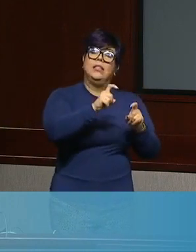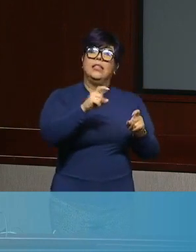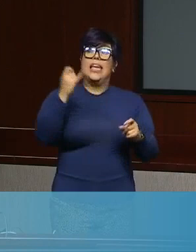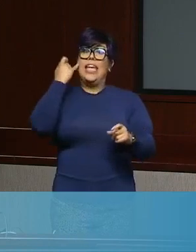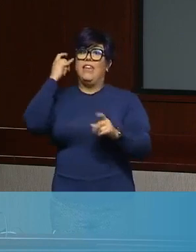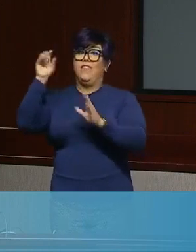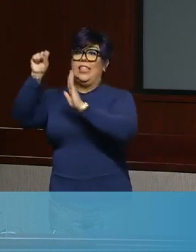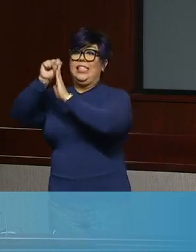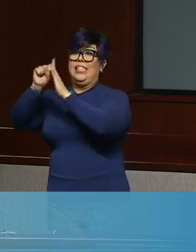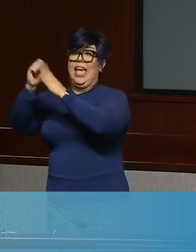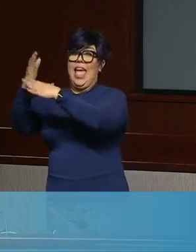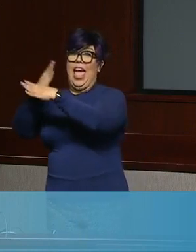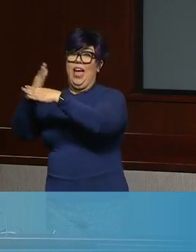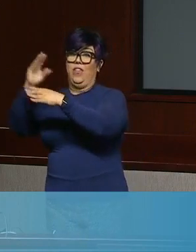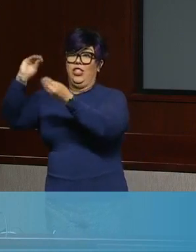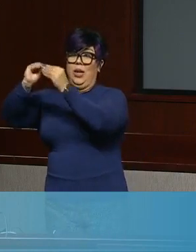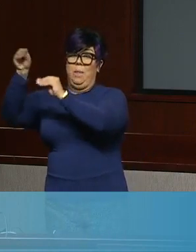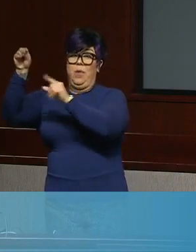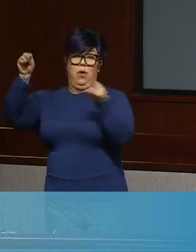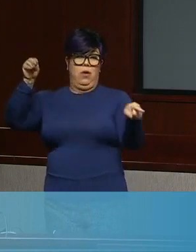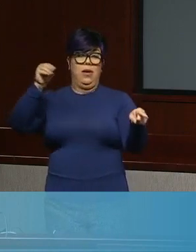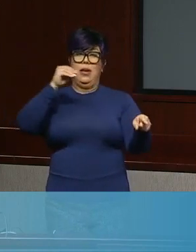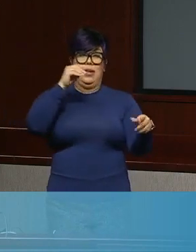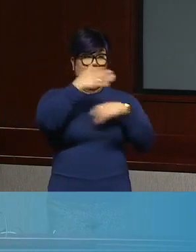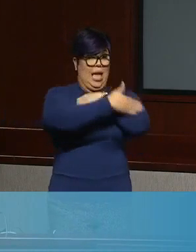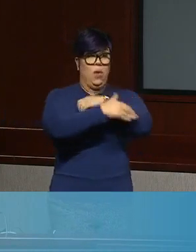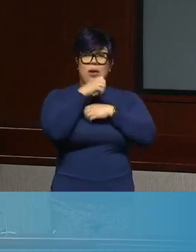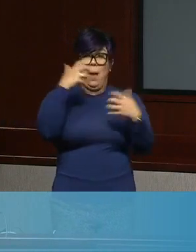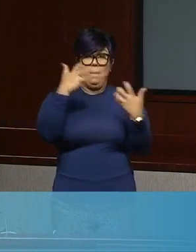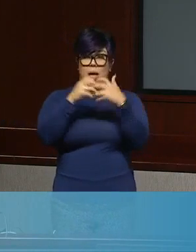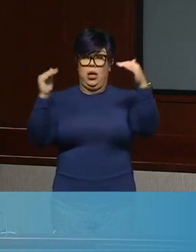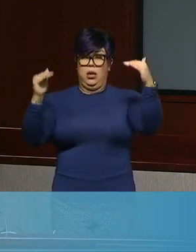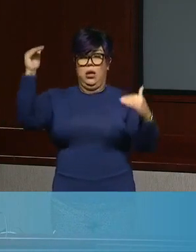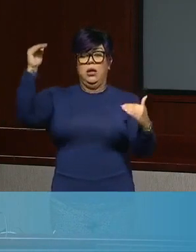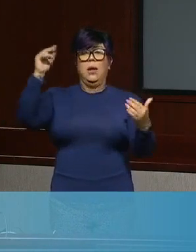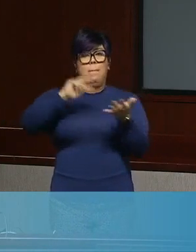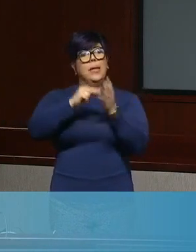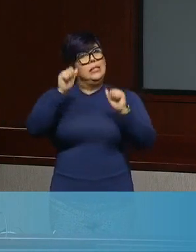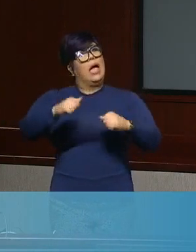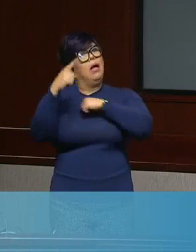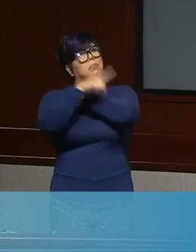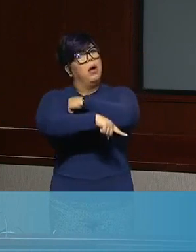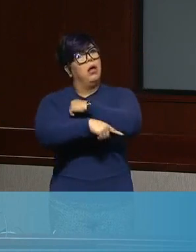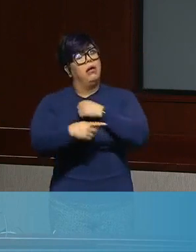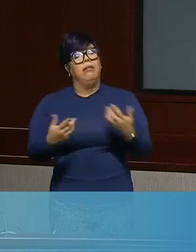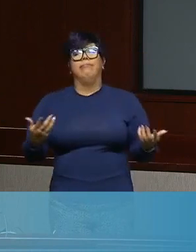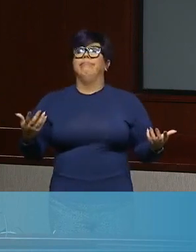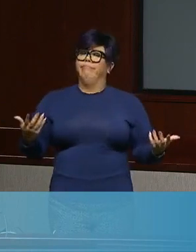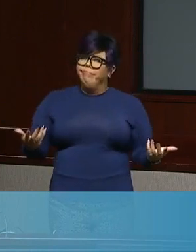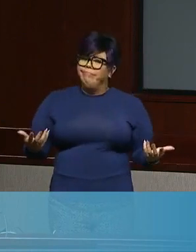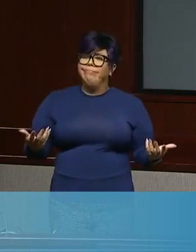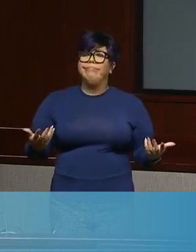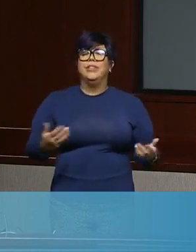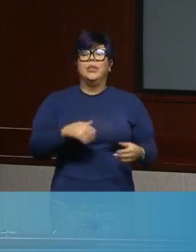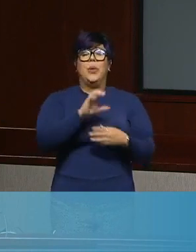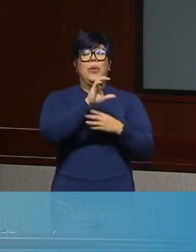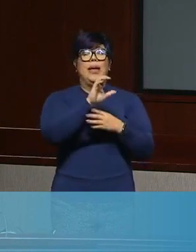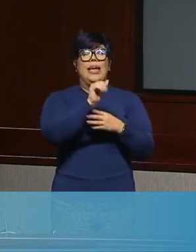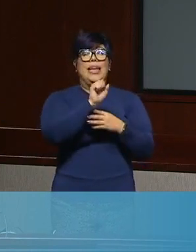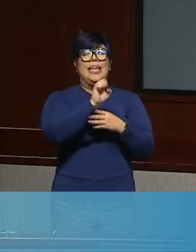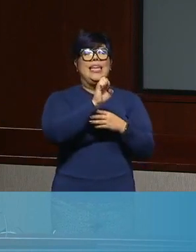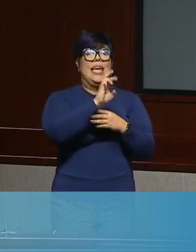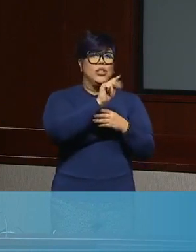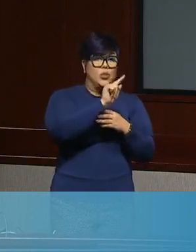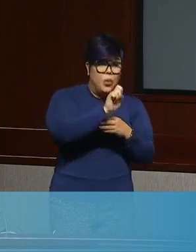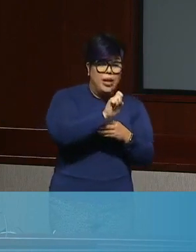average testing rates across all counties. So now, in addition to case rate and our testing